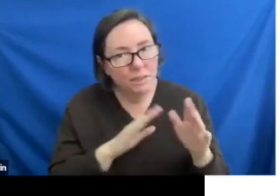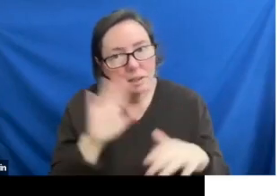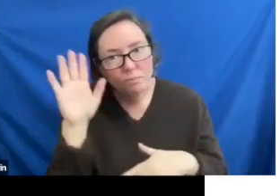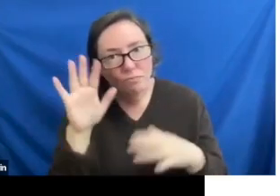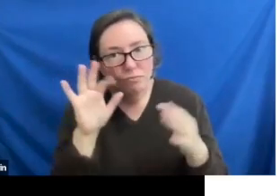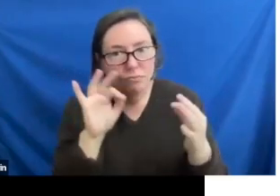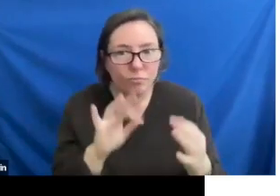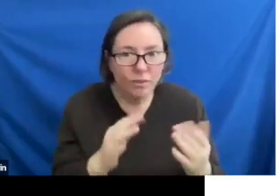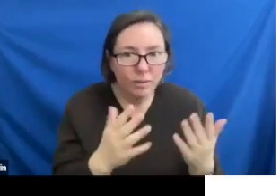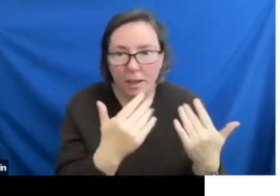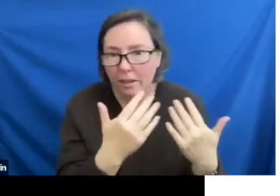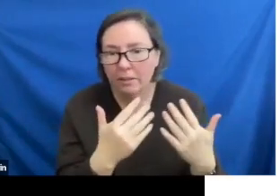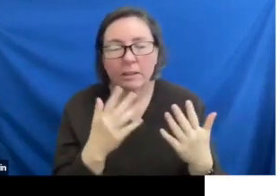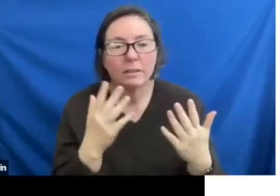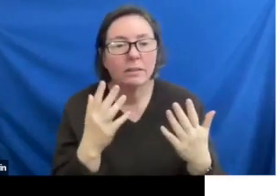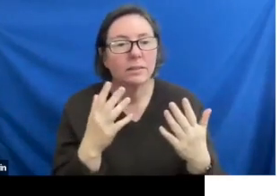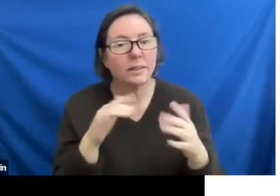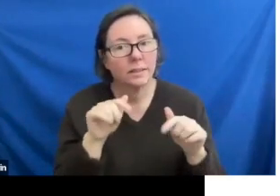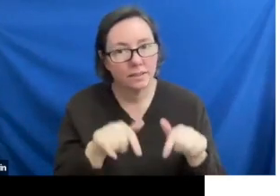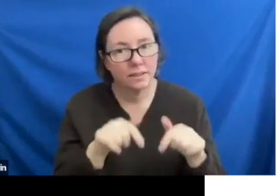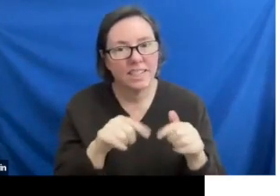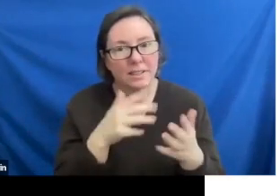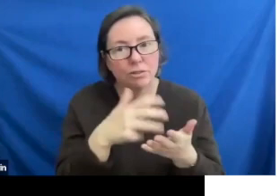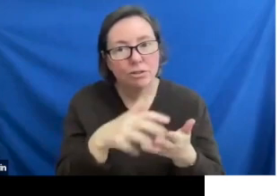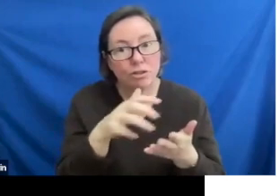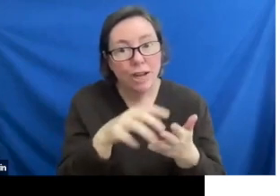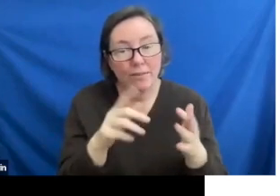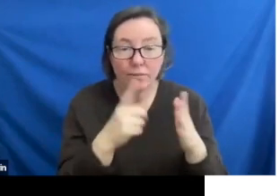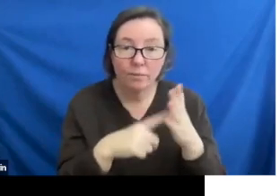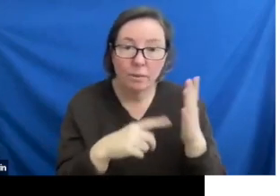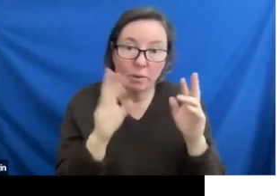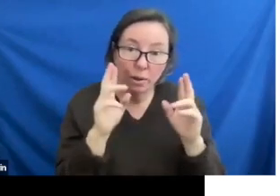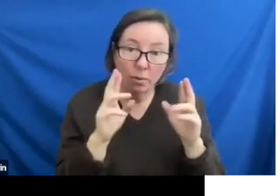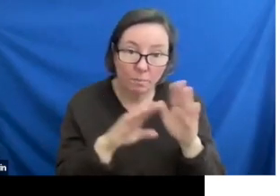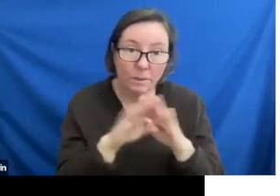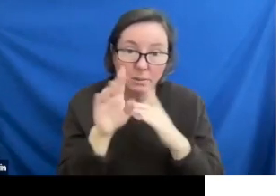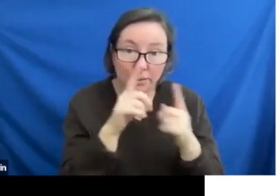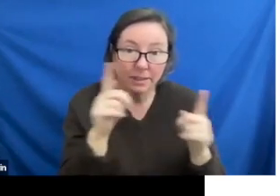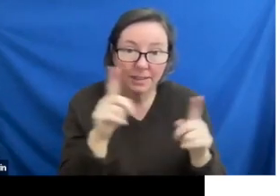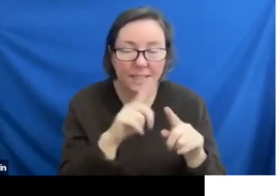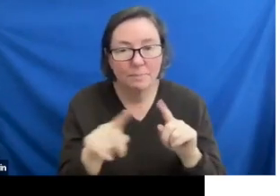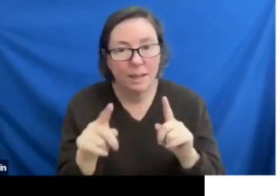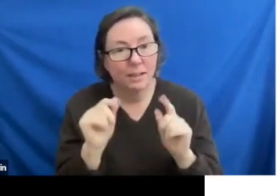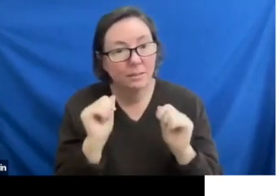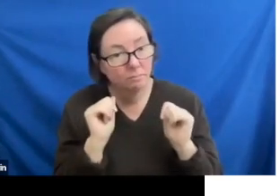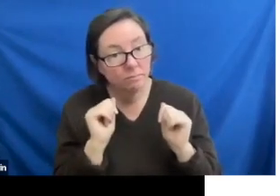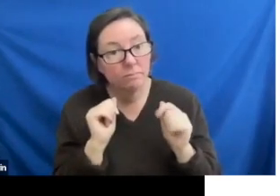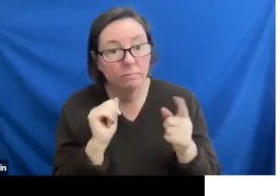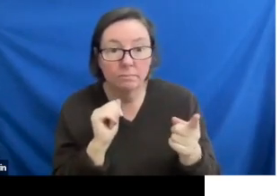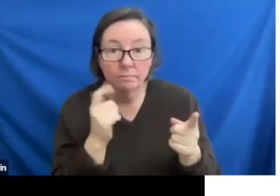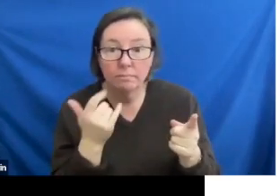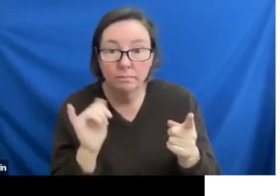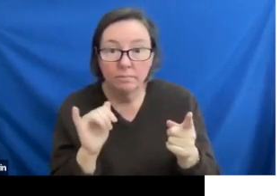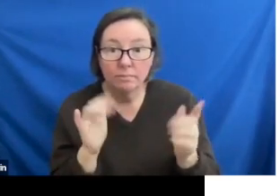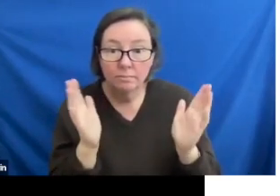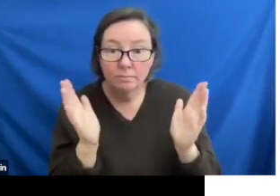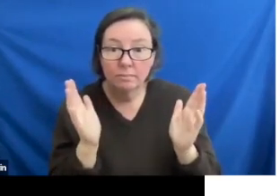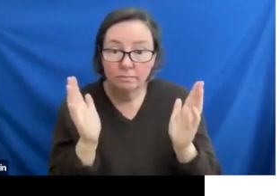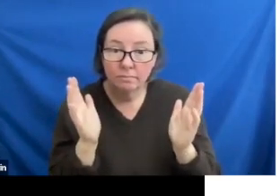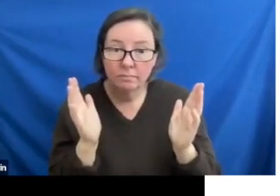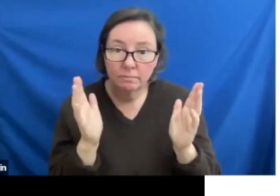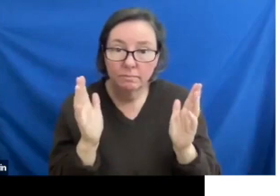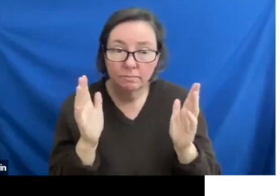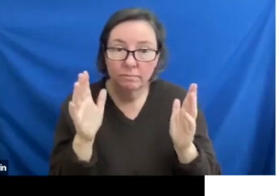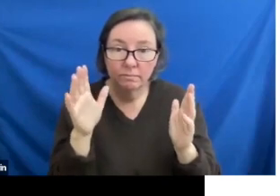feedback. This is a draft of what we hope is to be successful, but again, it's something that is that we will